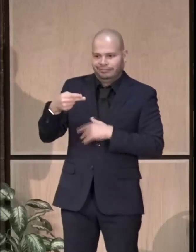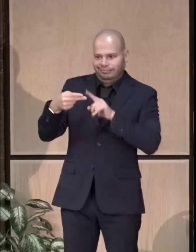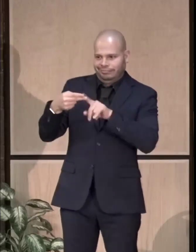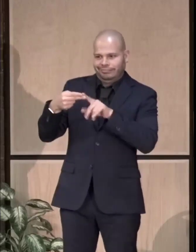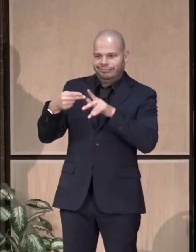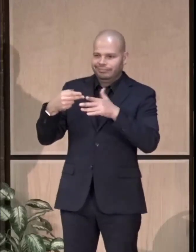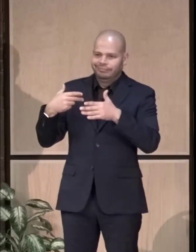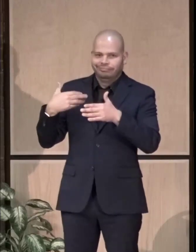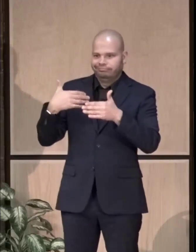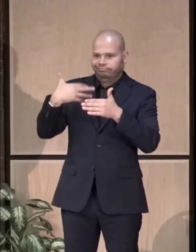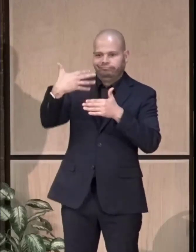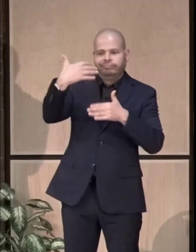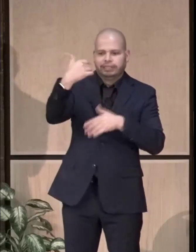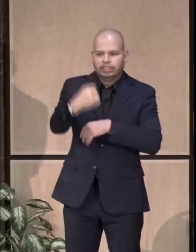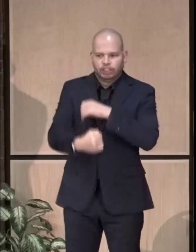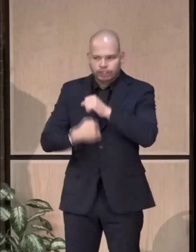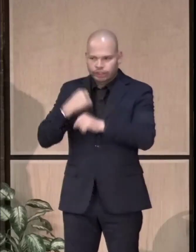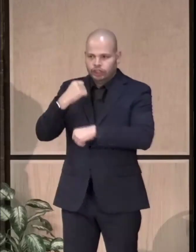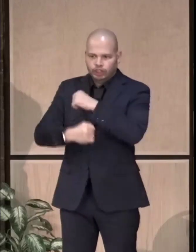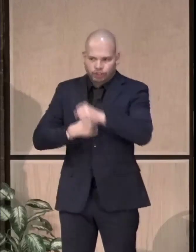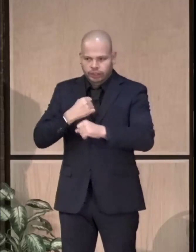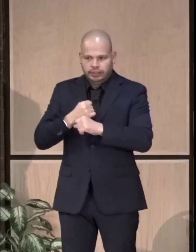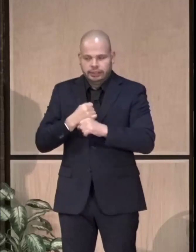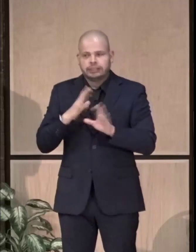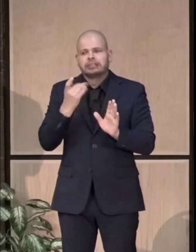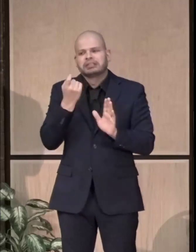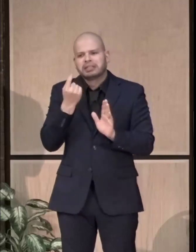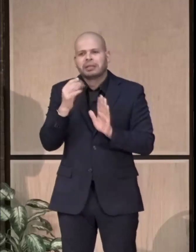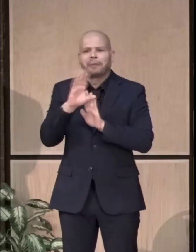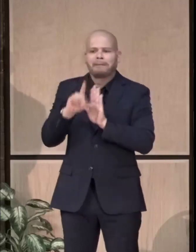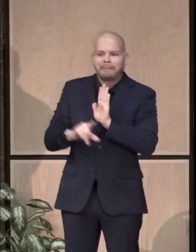That was what the was referring to with that,